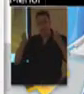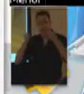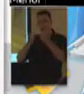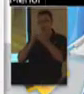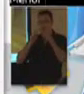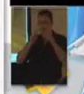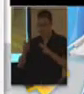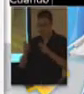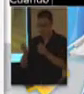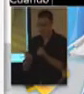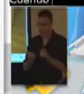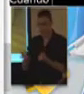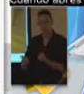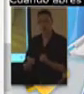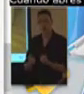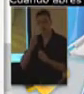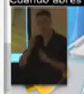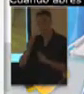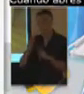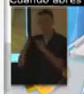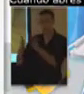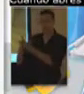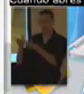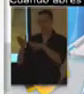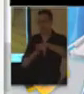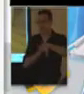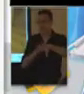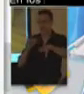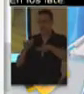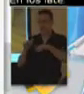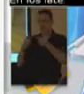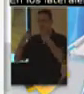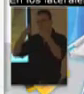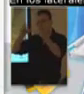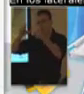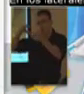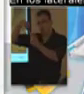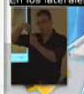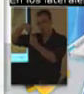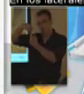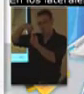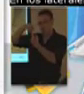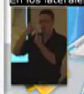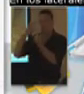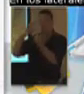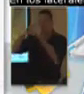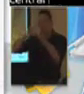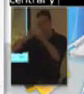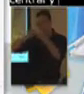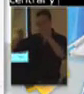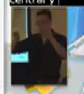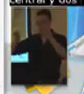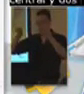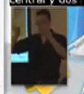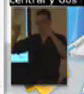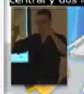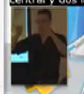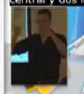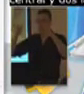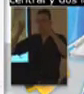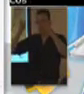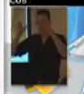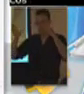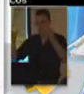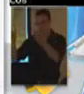you open the doors and the drawers, well, if you look at the sides, you have a kind of central module and two side modules. The